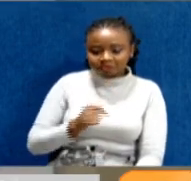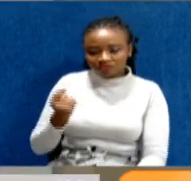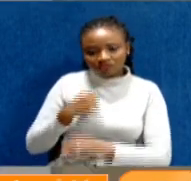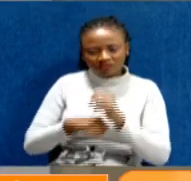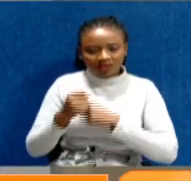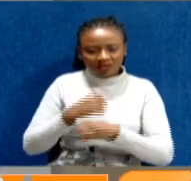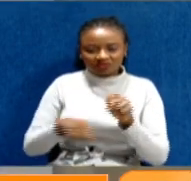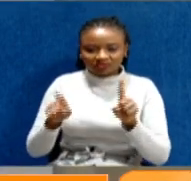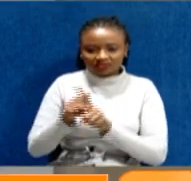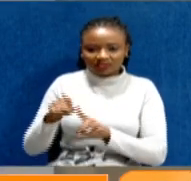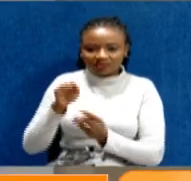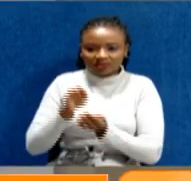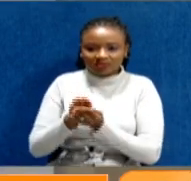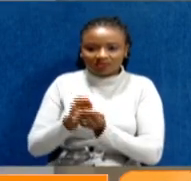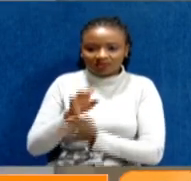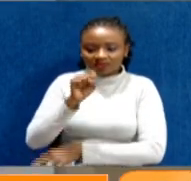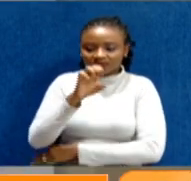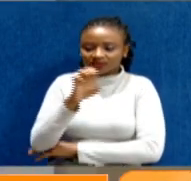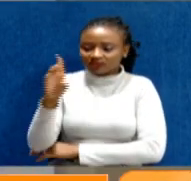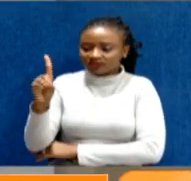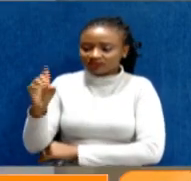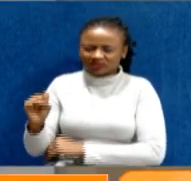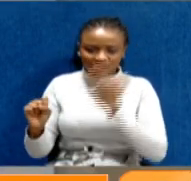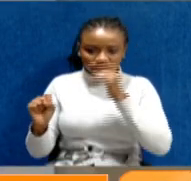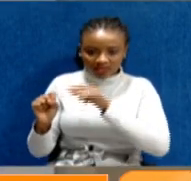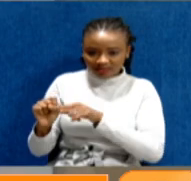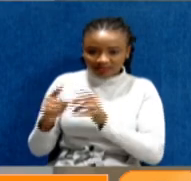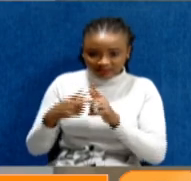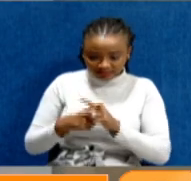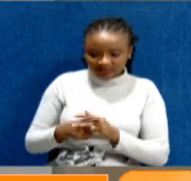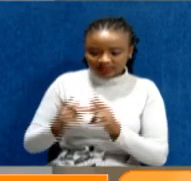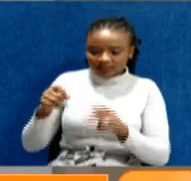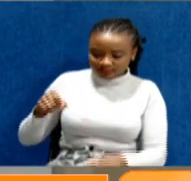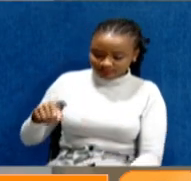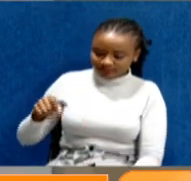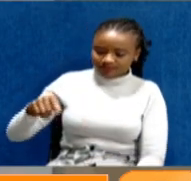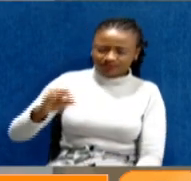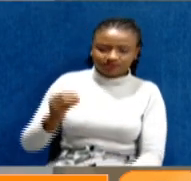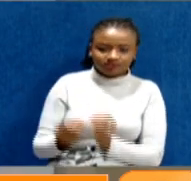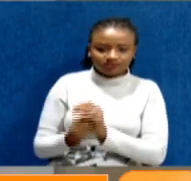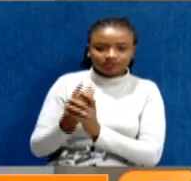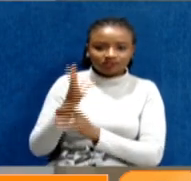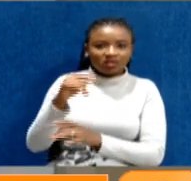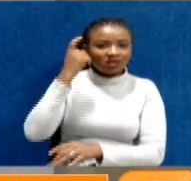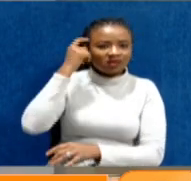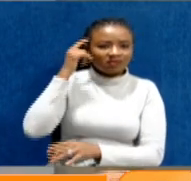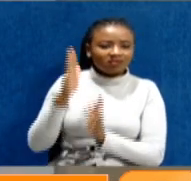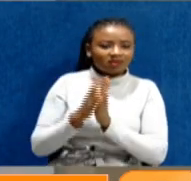And life begins with the seed. Yeah. And I'll take you to the Bible, the book of